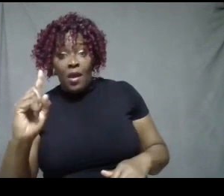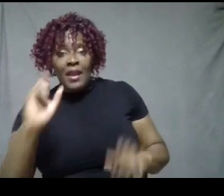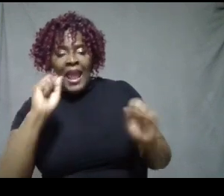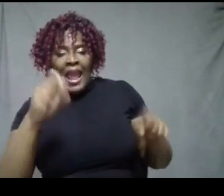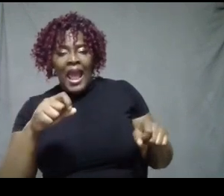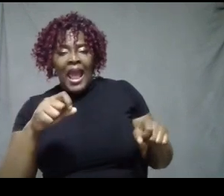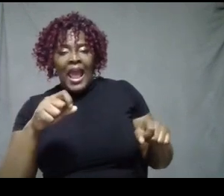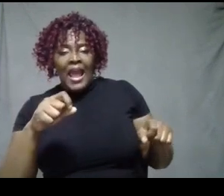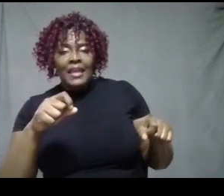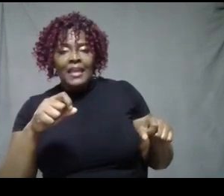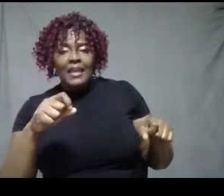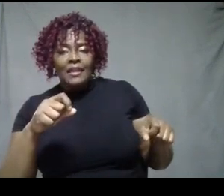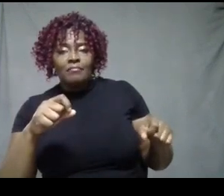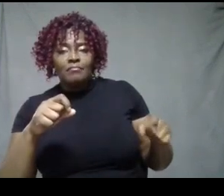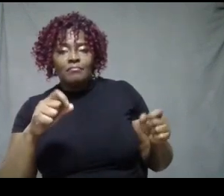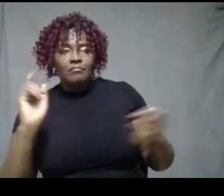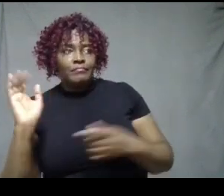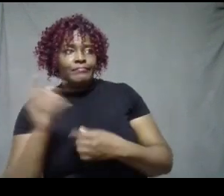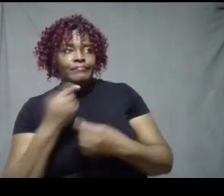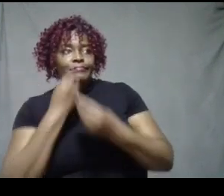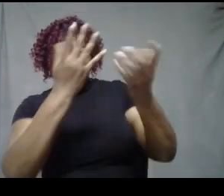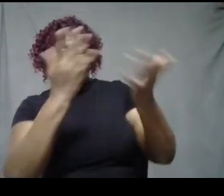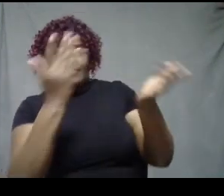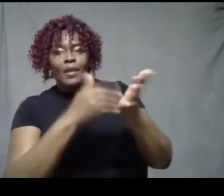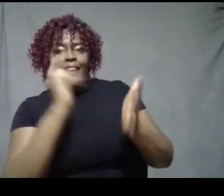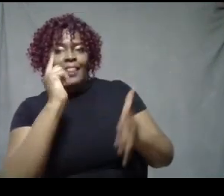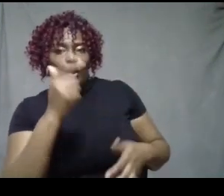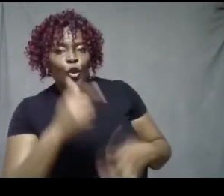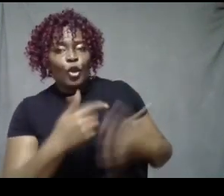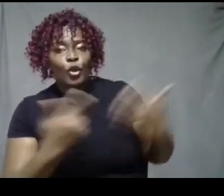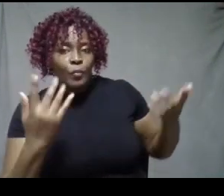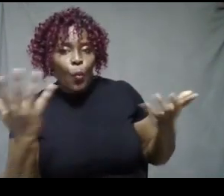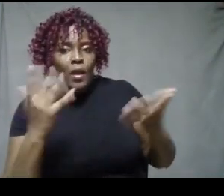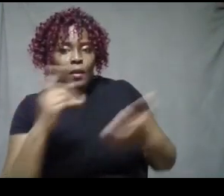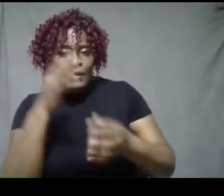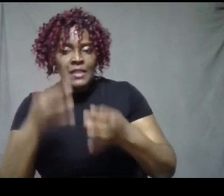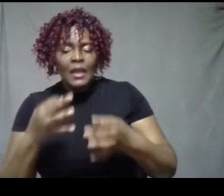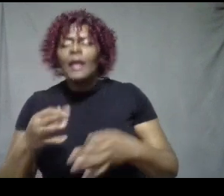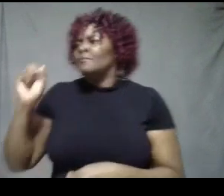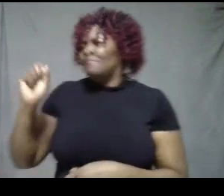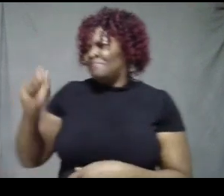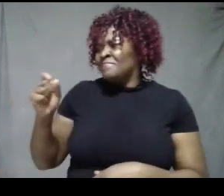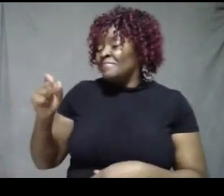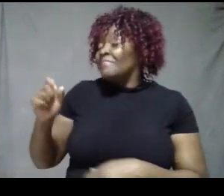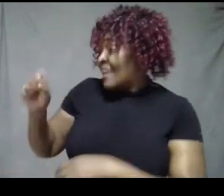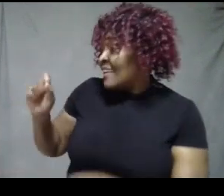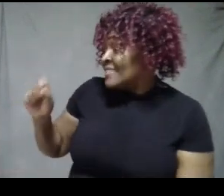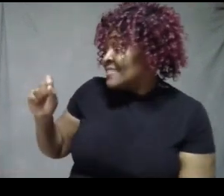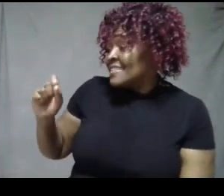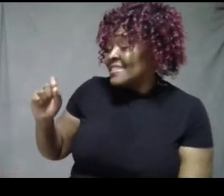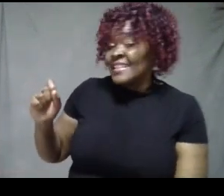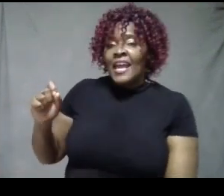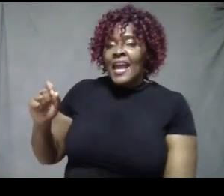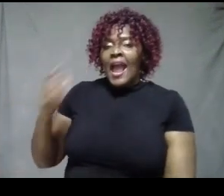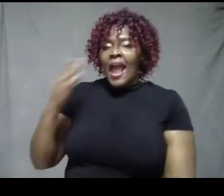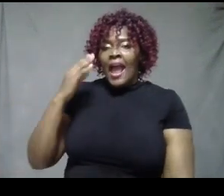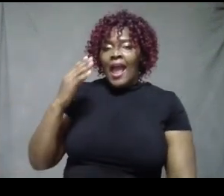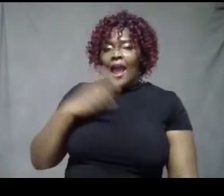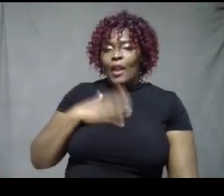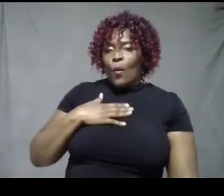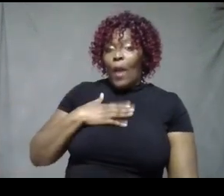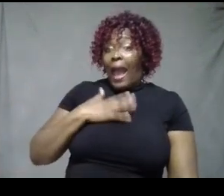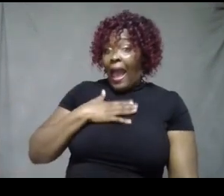one was. Absolutely. Well, yeah. And go ahead, Commissioner Kelly. Yeah, on that point, John, I was just going to say, yes, we would, I know I would like a